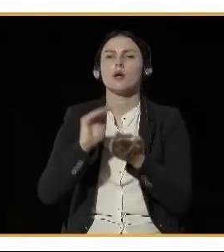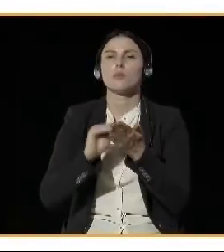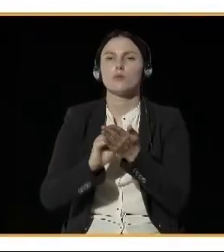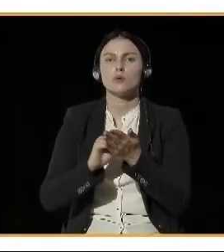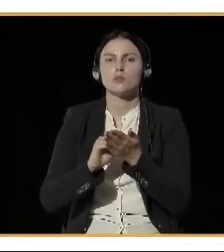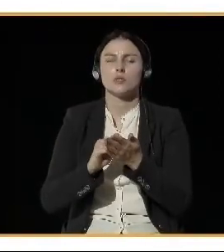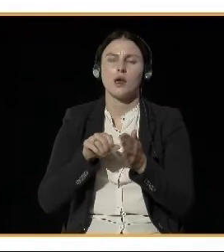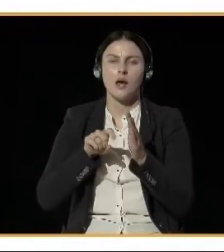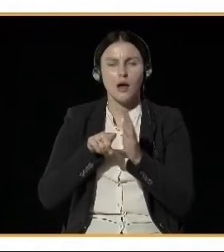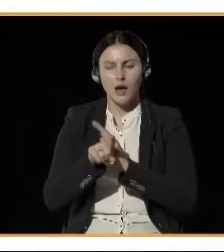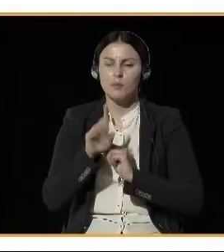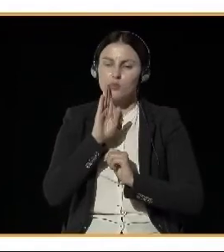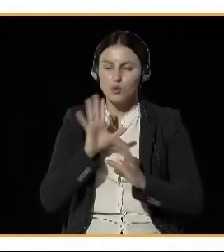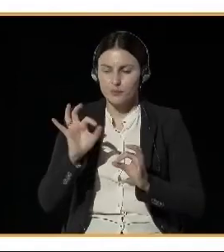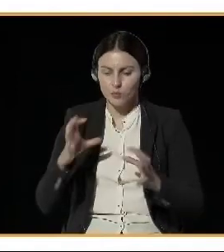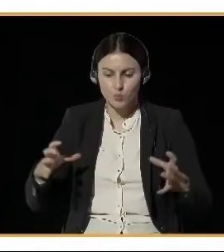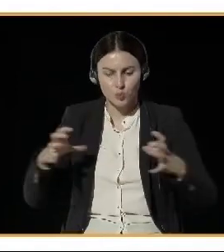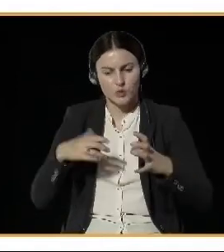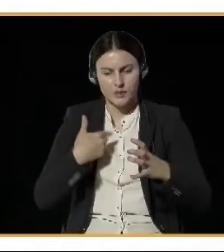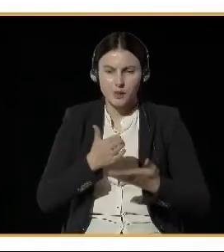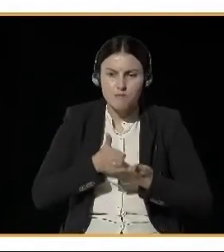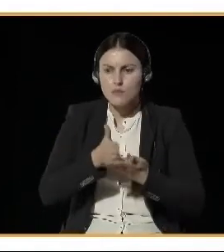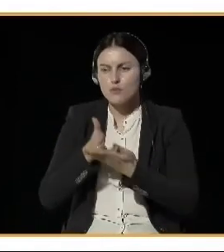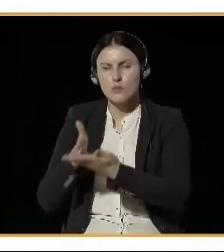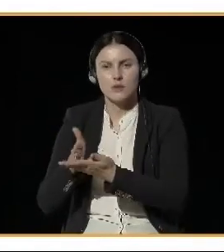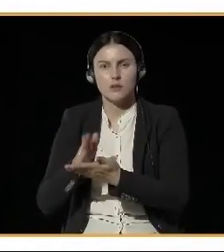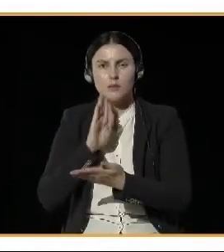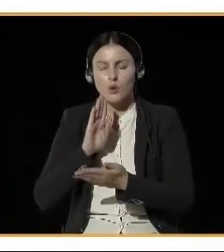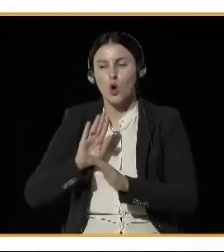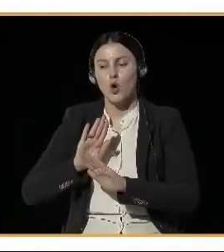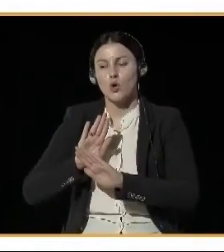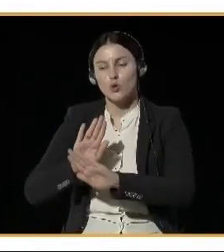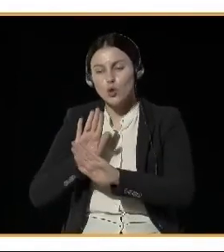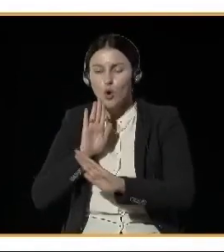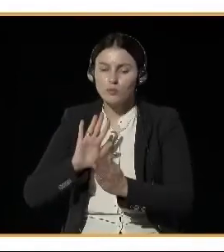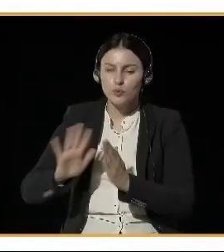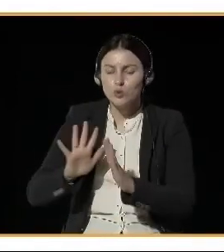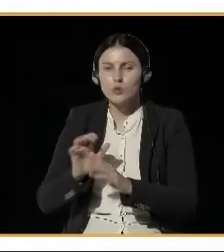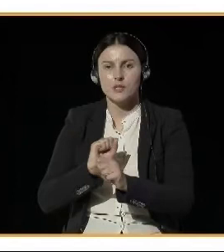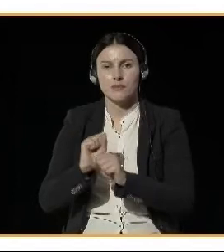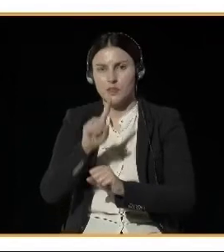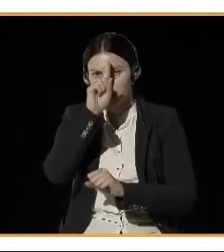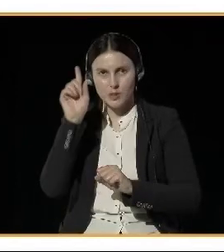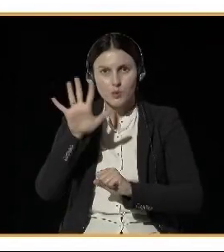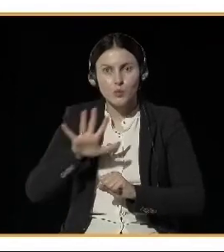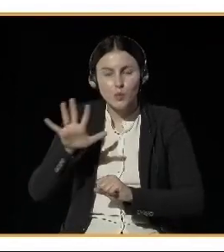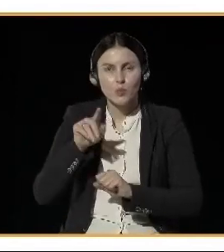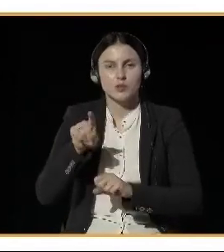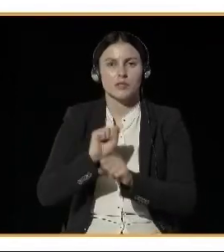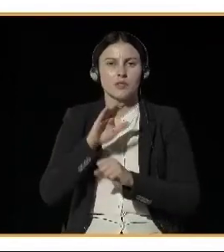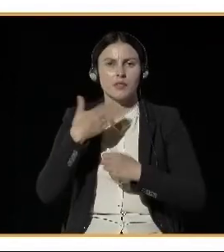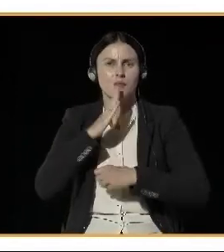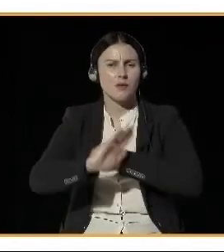So the caring communities rely on intergenerational support, strengthen individual support in public space through